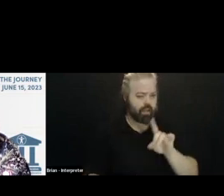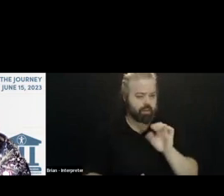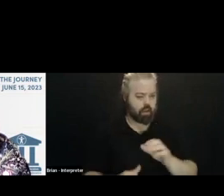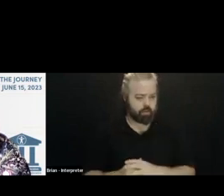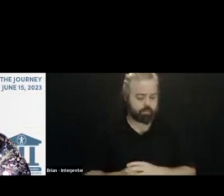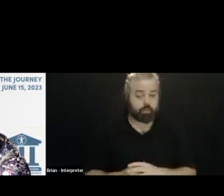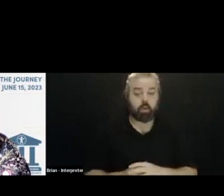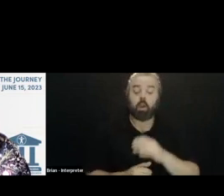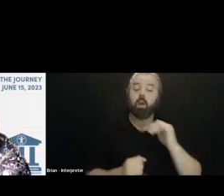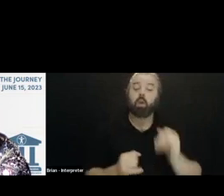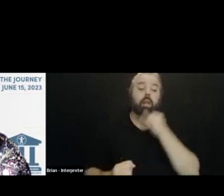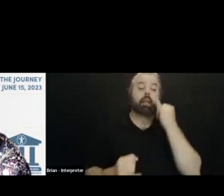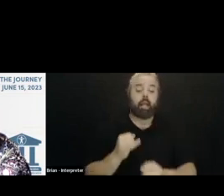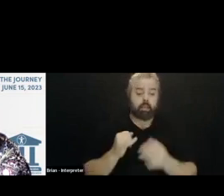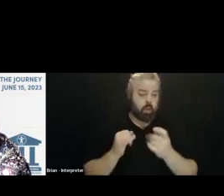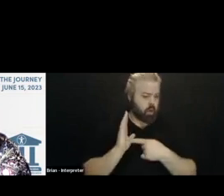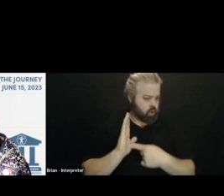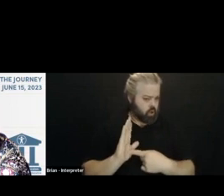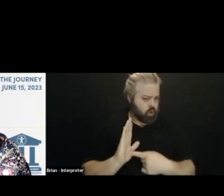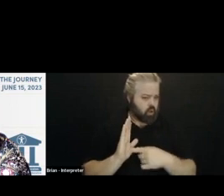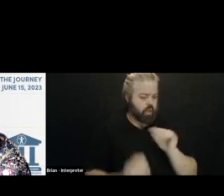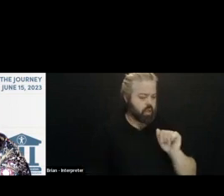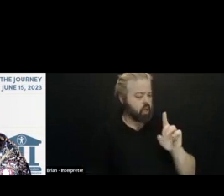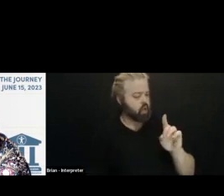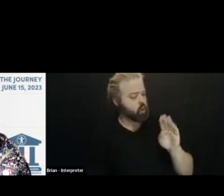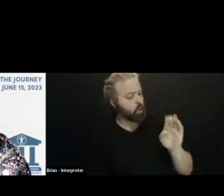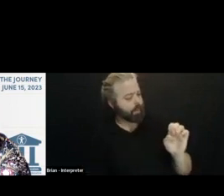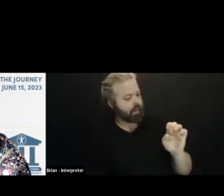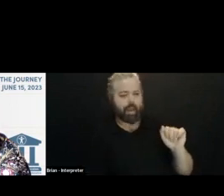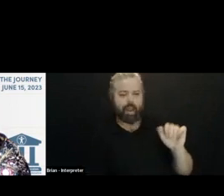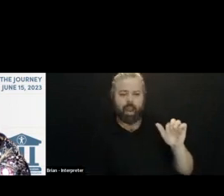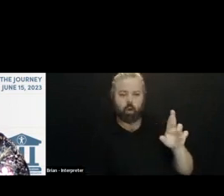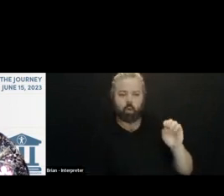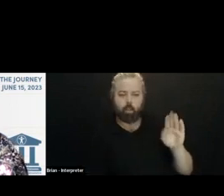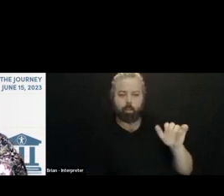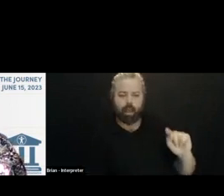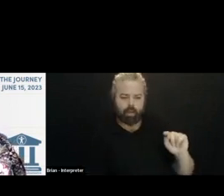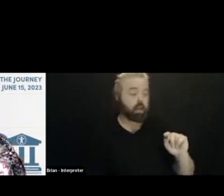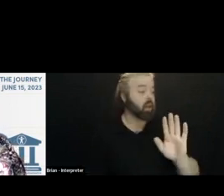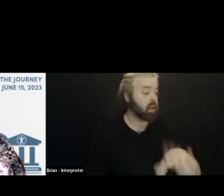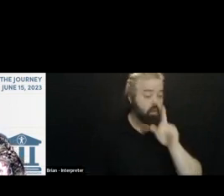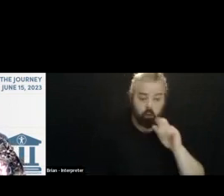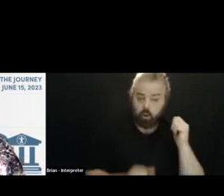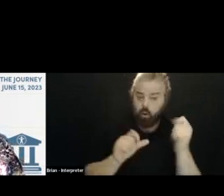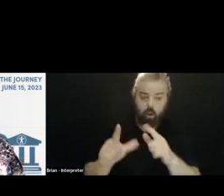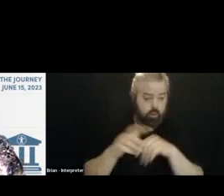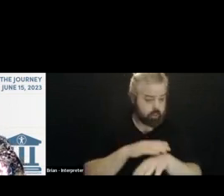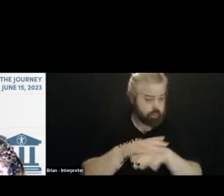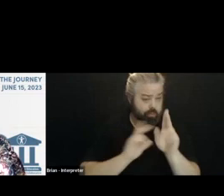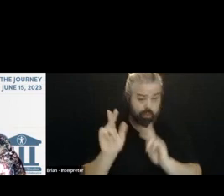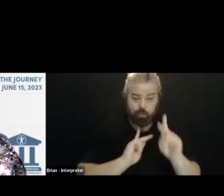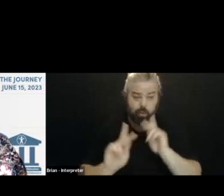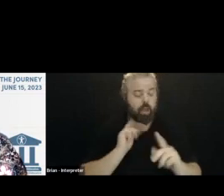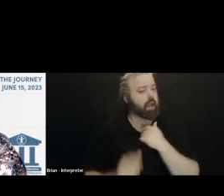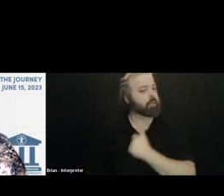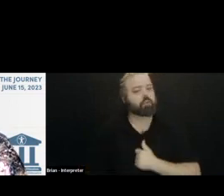Lastly, I just want to show Adobe Acrobat. Now, for all of you accessibility people out there, I'm sorry, I've just